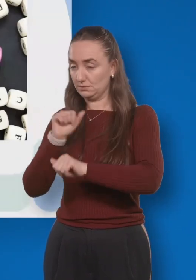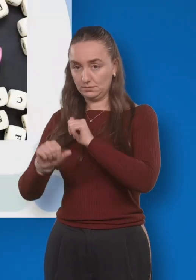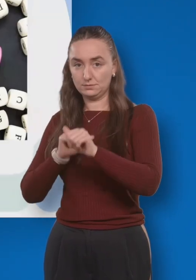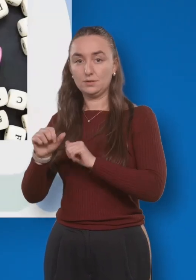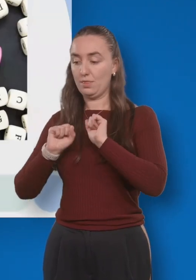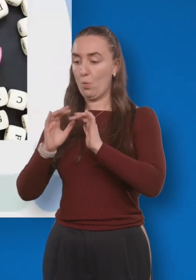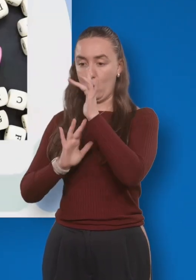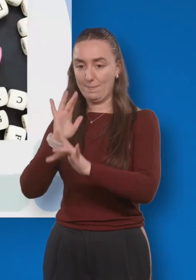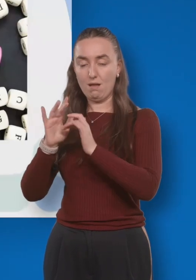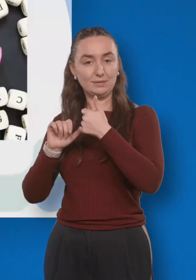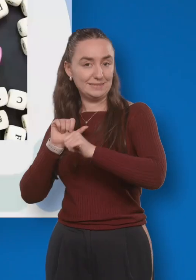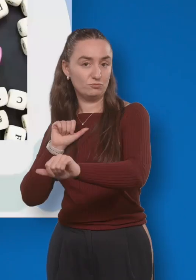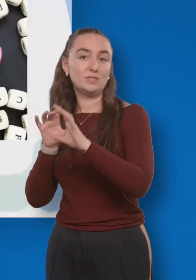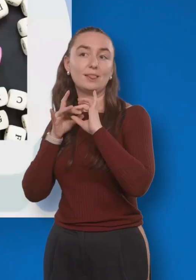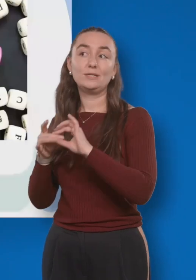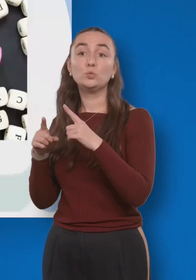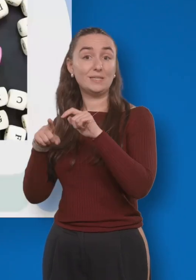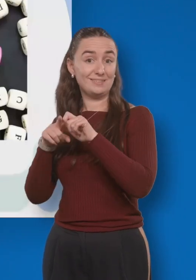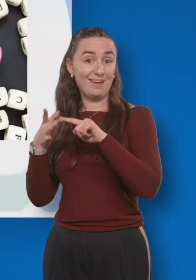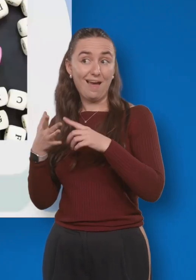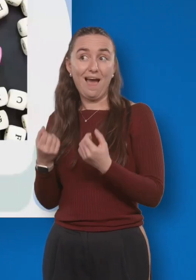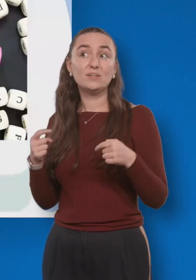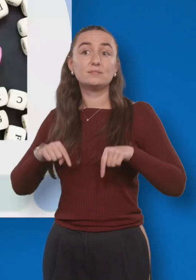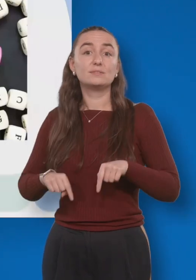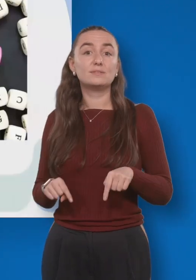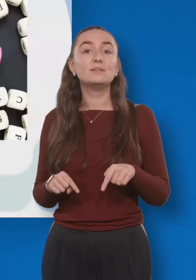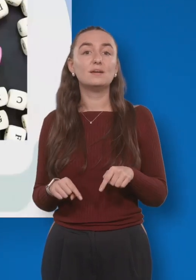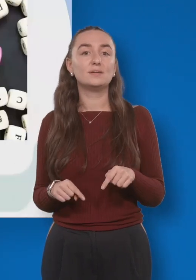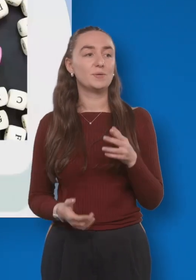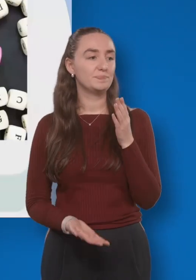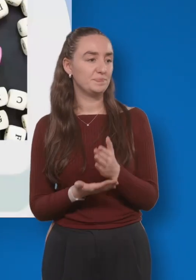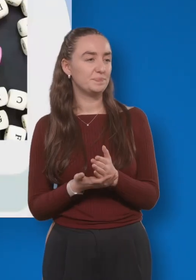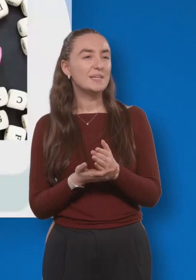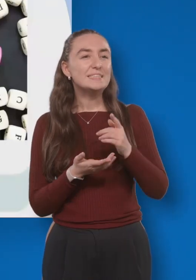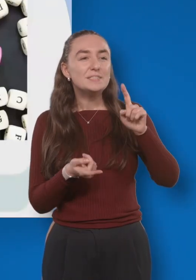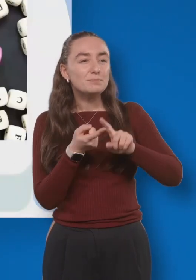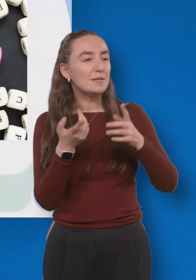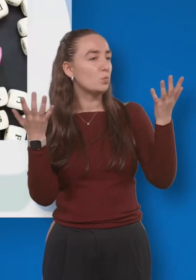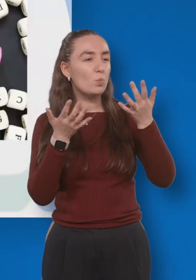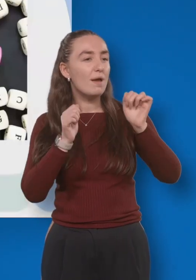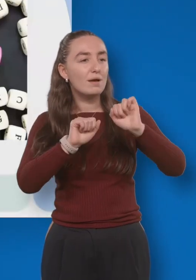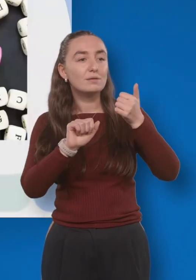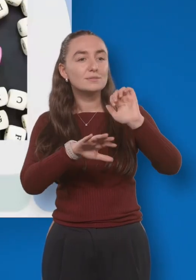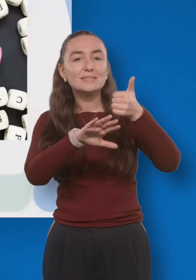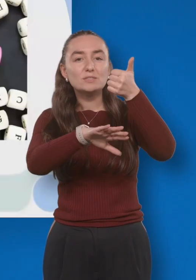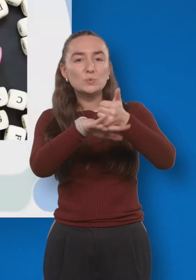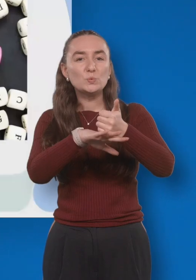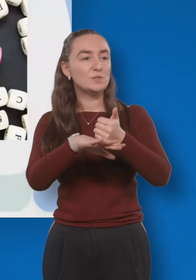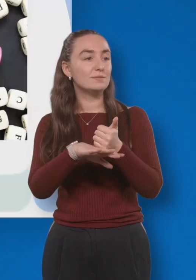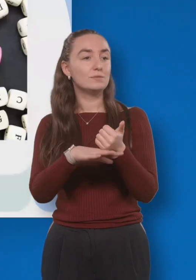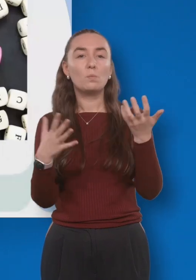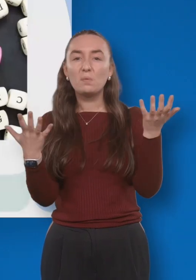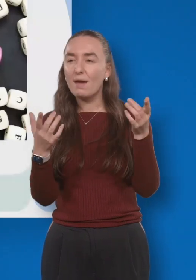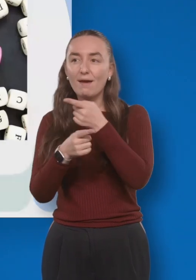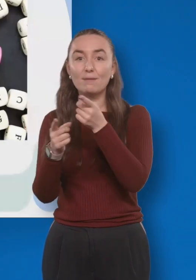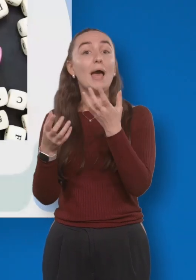webinar series or seminar series around EDI. So I think it depends on what institution you're in and where